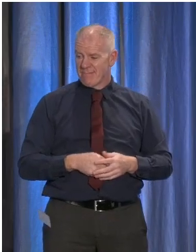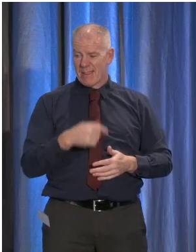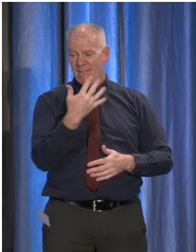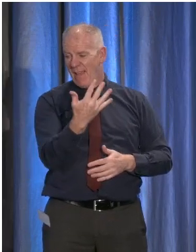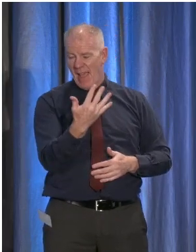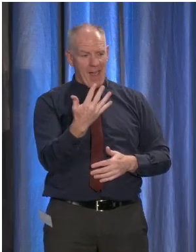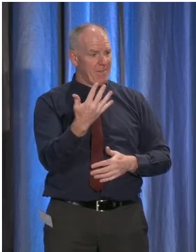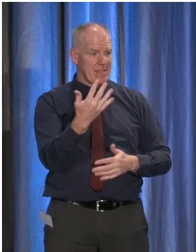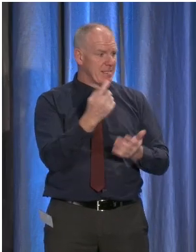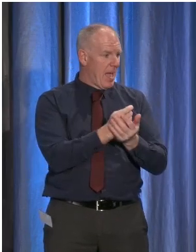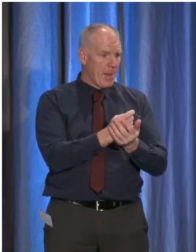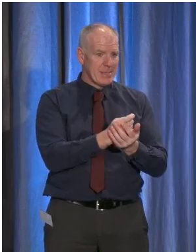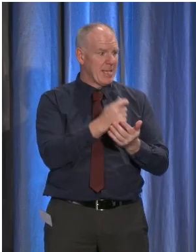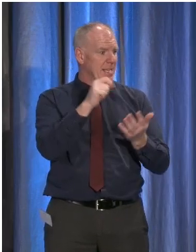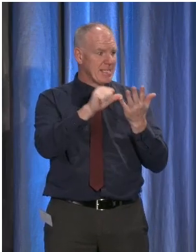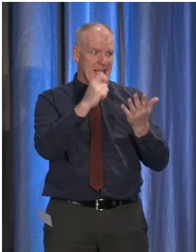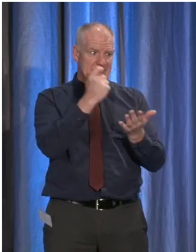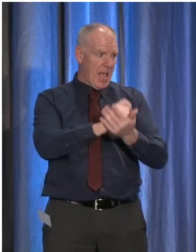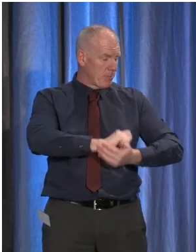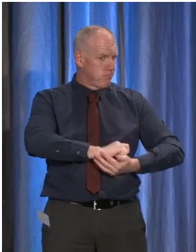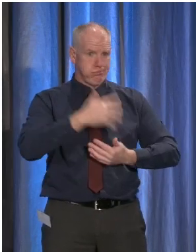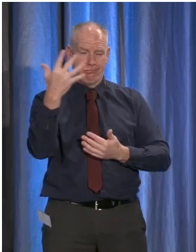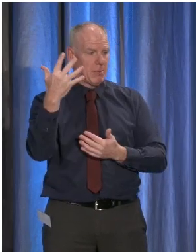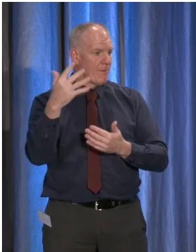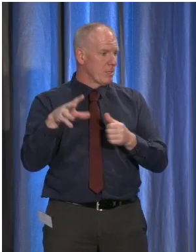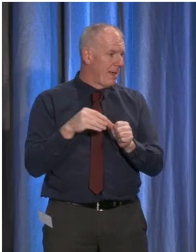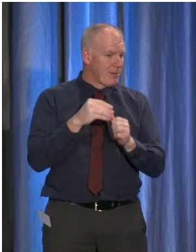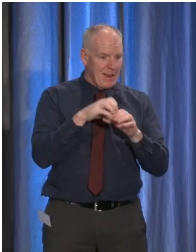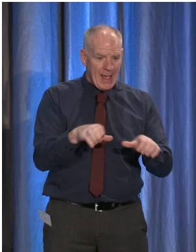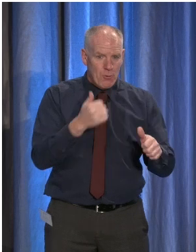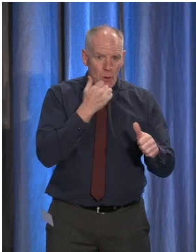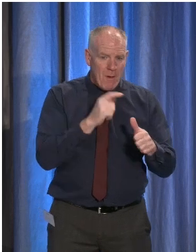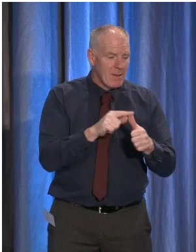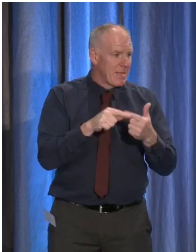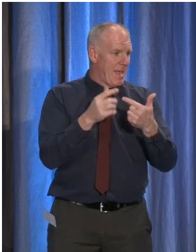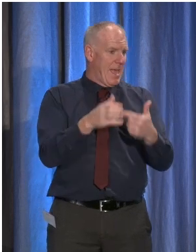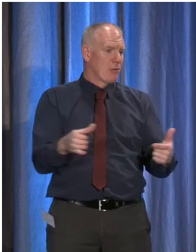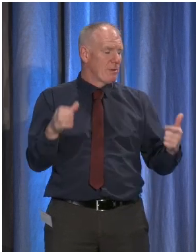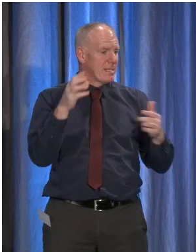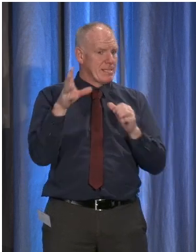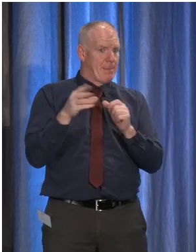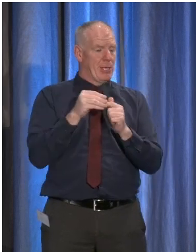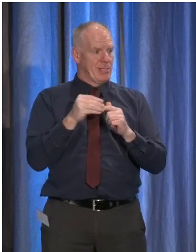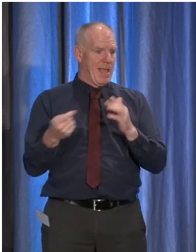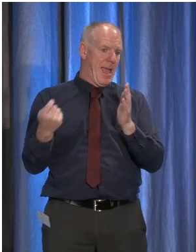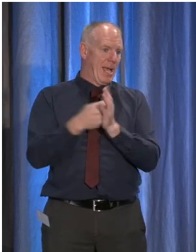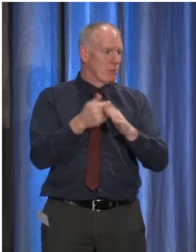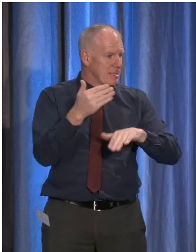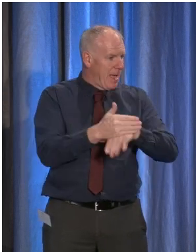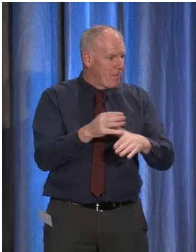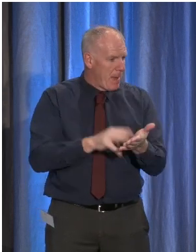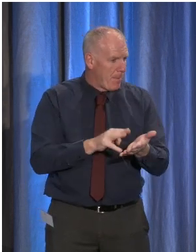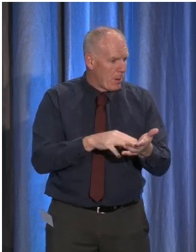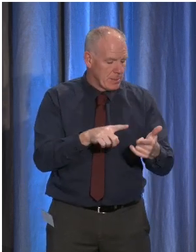5- and 6-fold increases in the numbers of special classes, an increase in specialist additional staff,